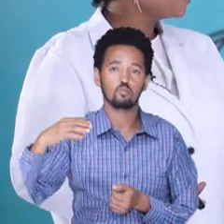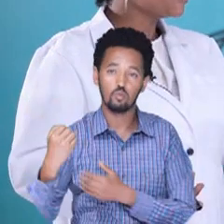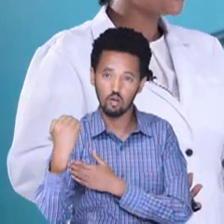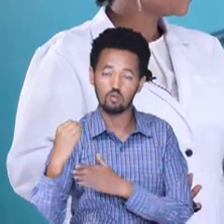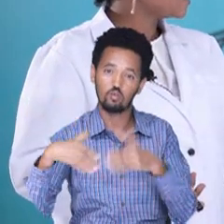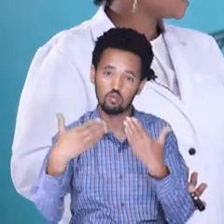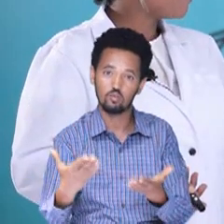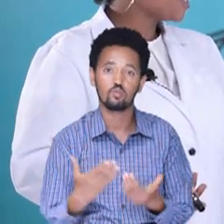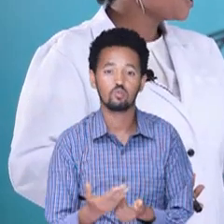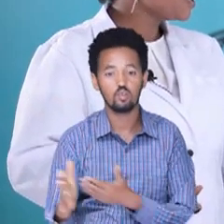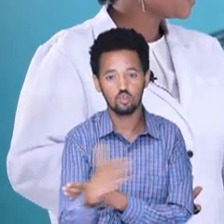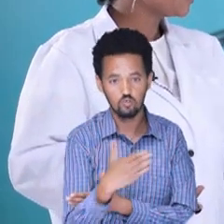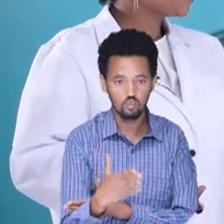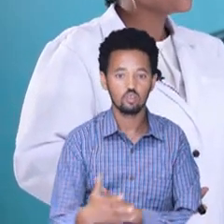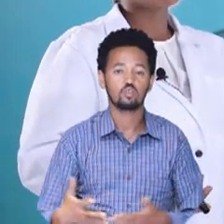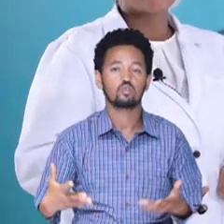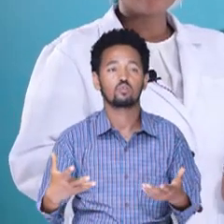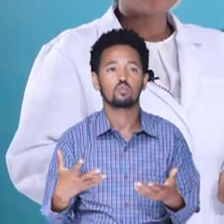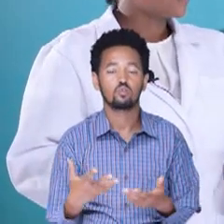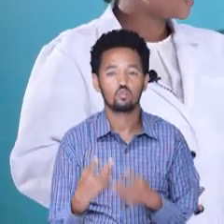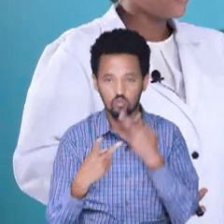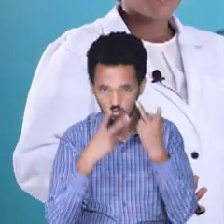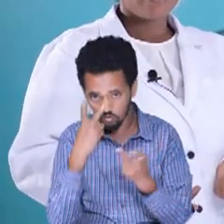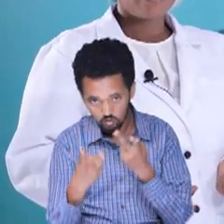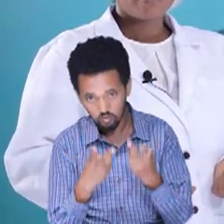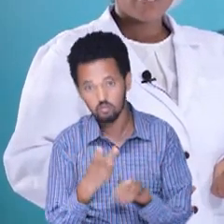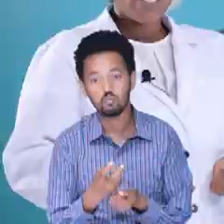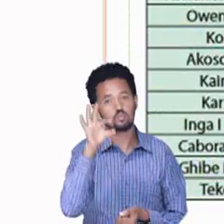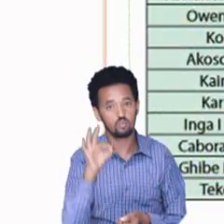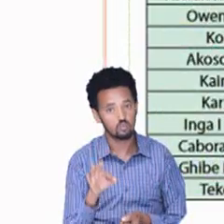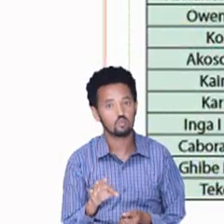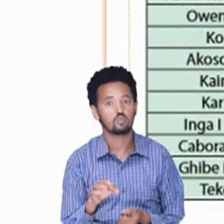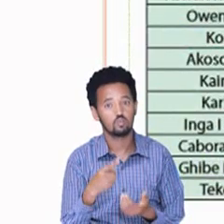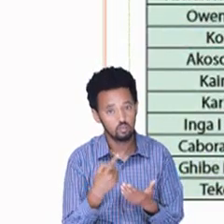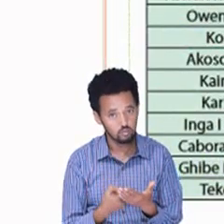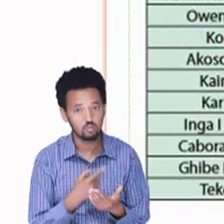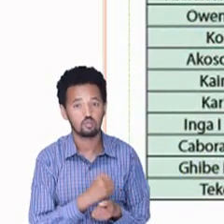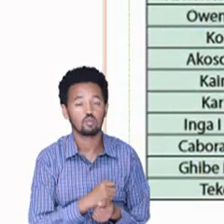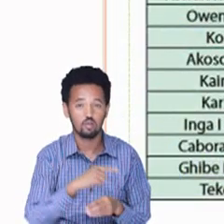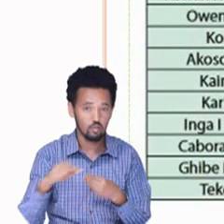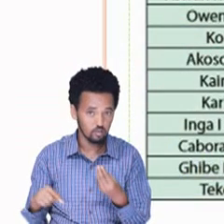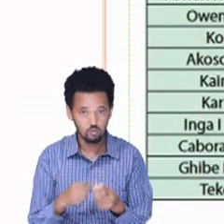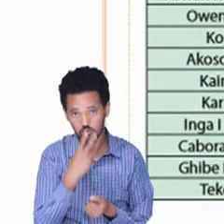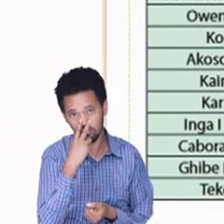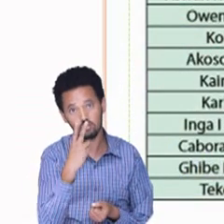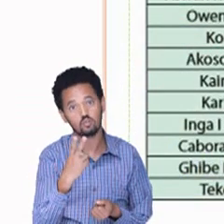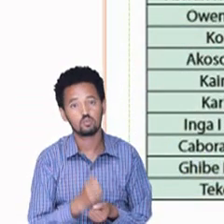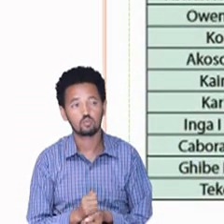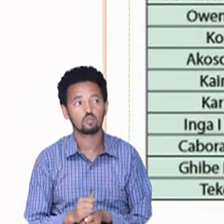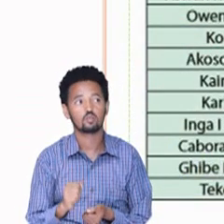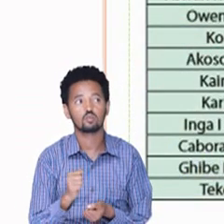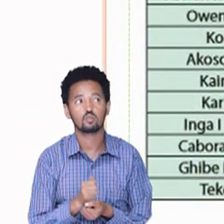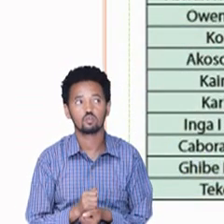for fishing, navigation, tourism, and recreation. Let us see about dams of